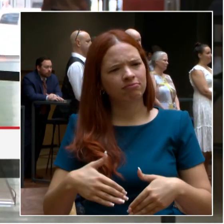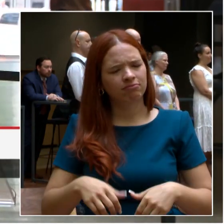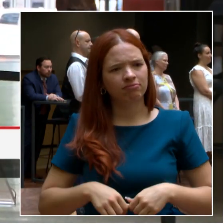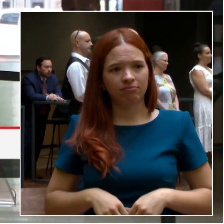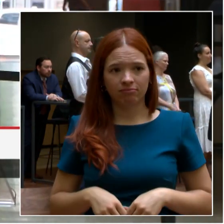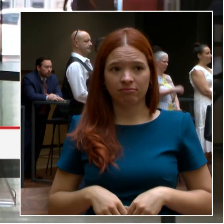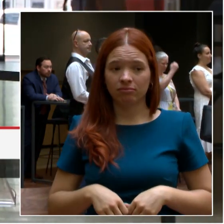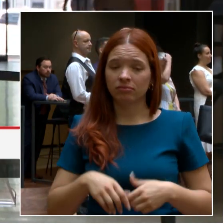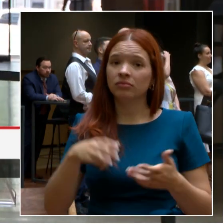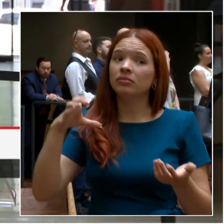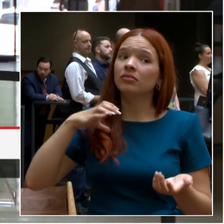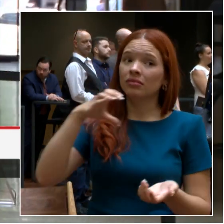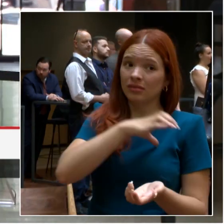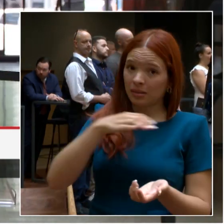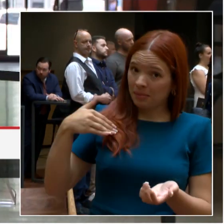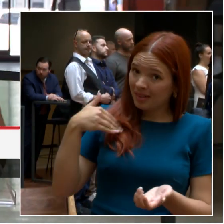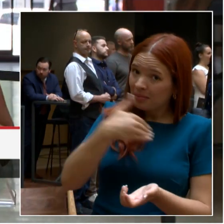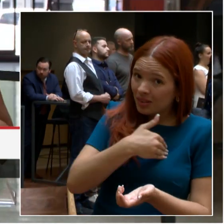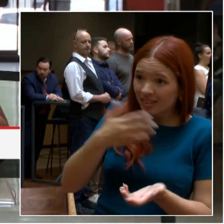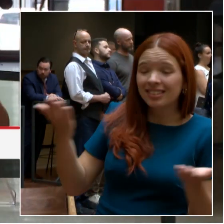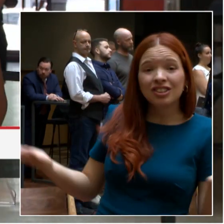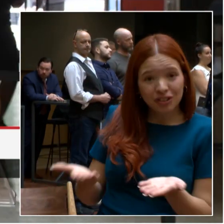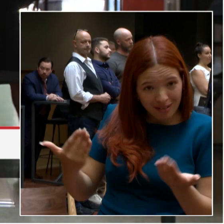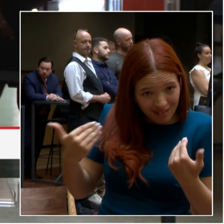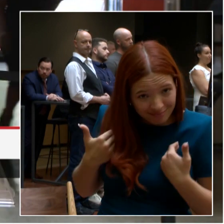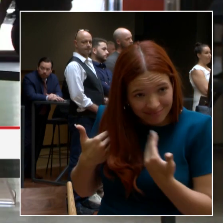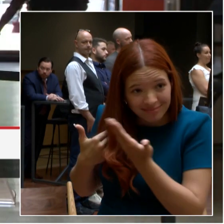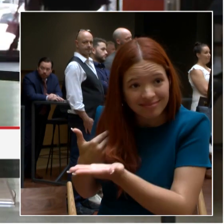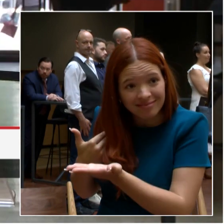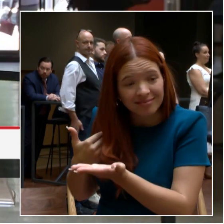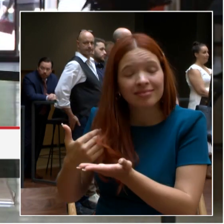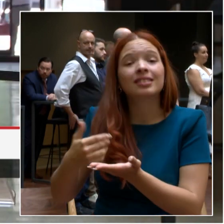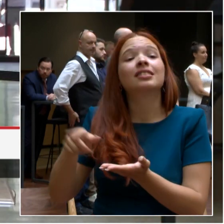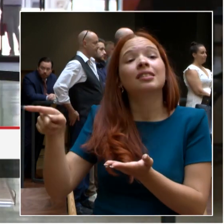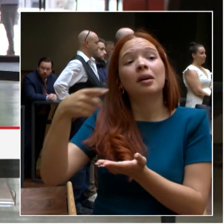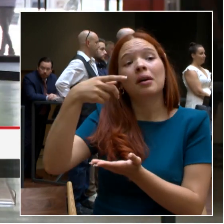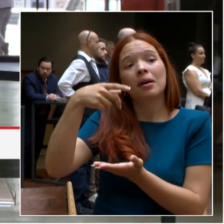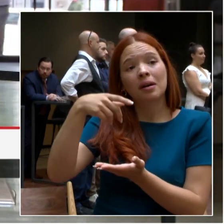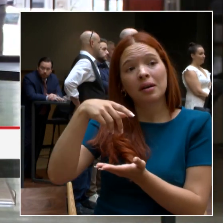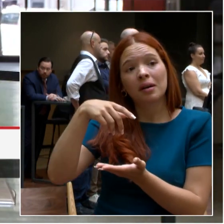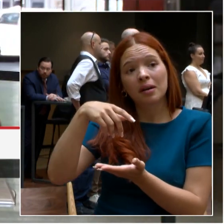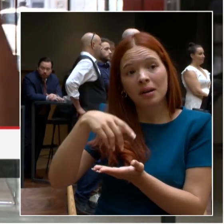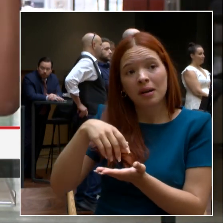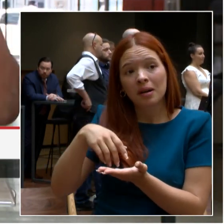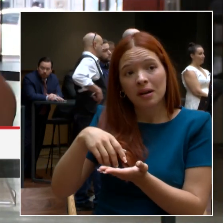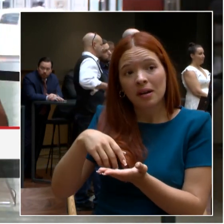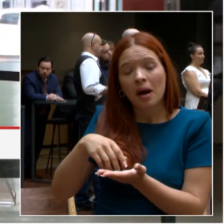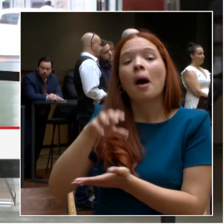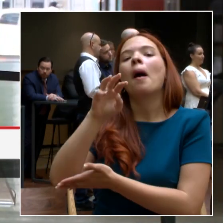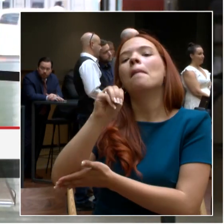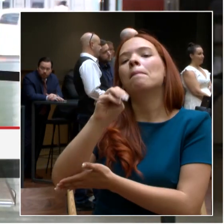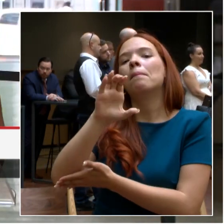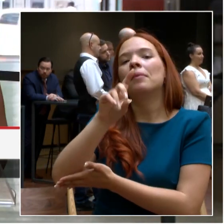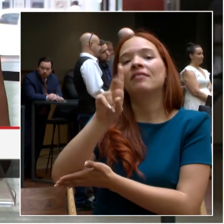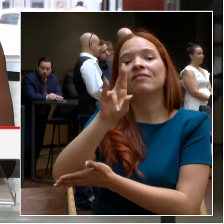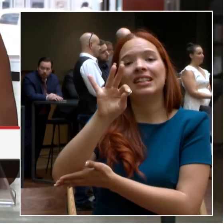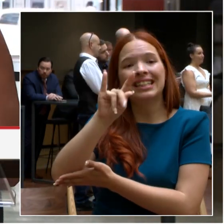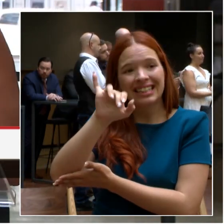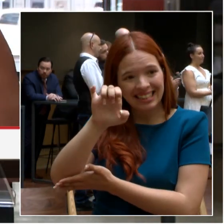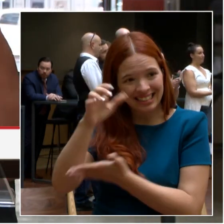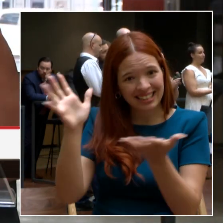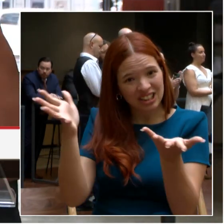member Kenya McDuffie for economic development, and Ward 3 council member Matt Fruman. Give them a round of applause.